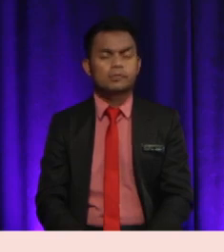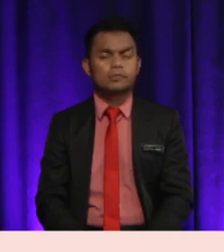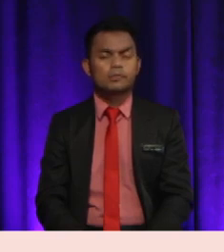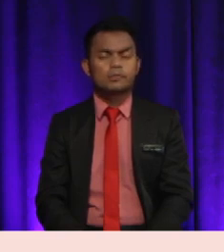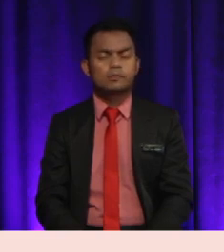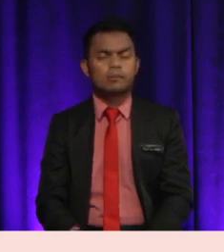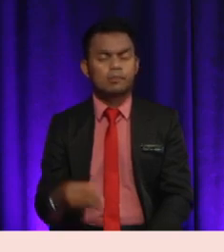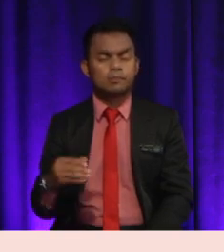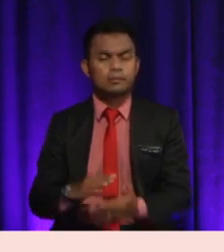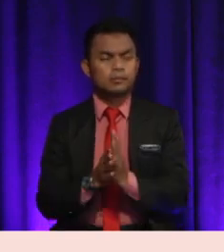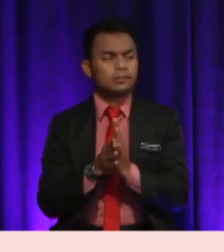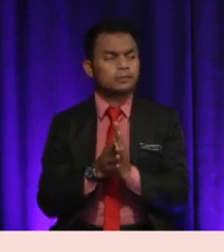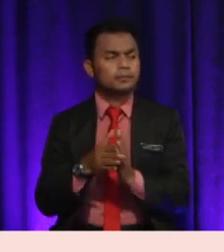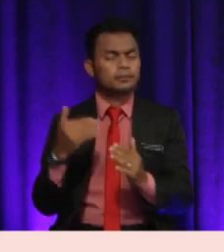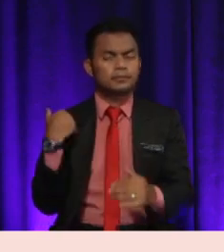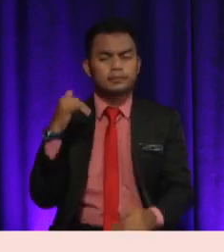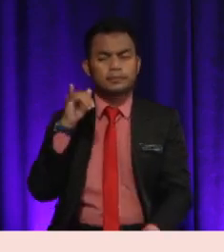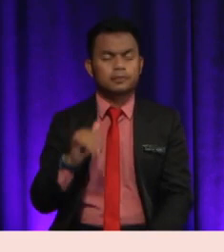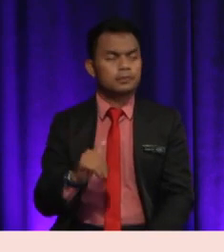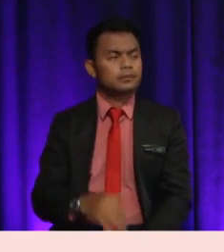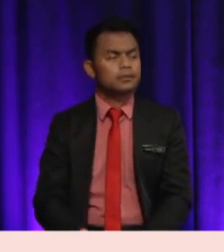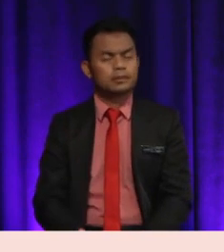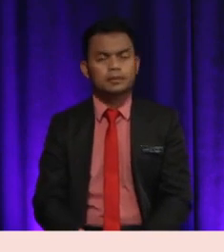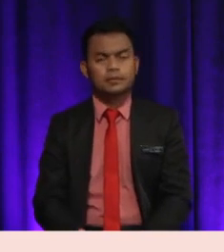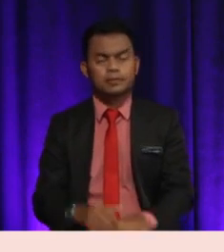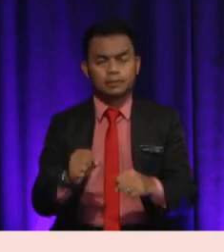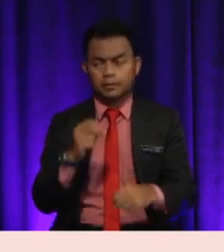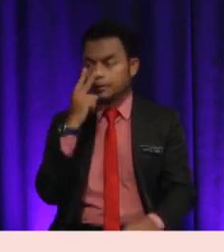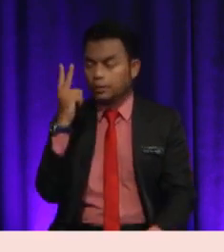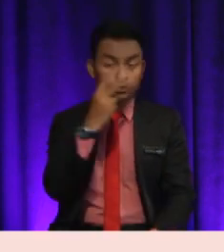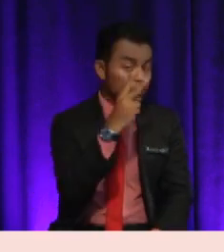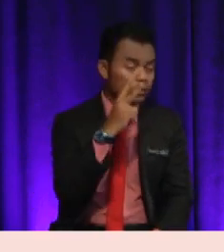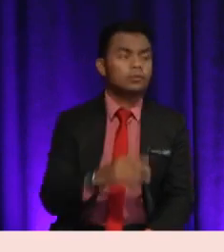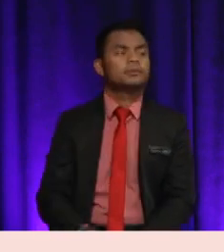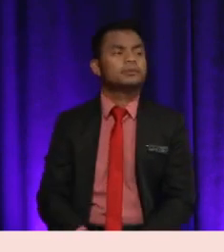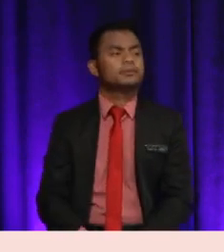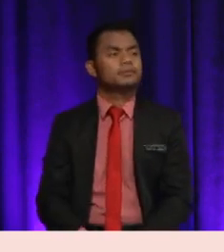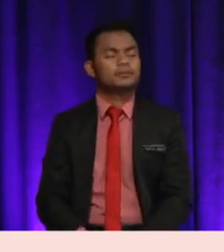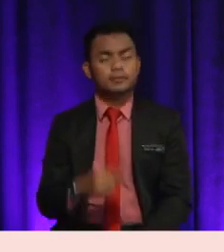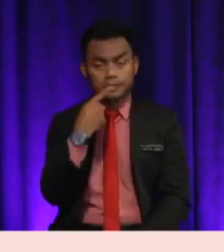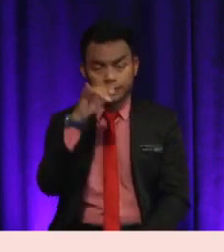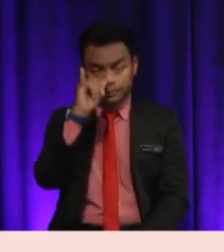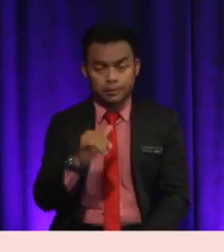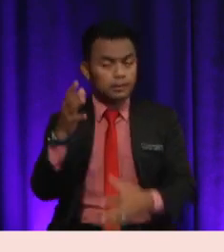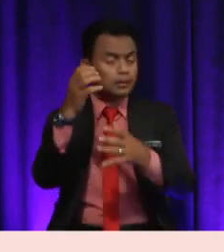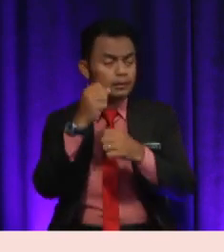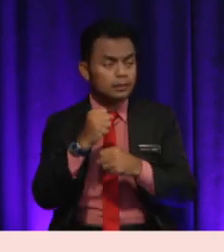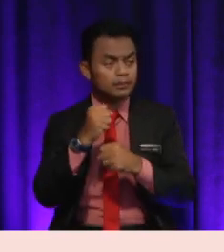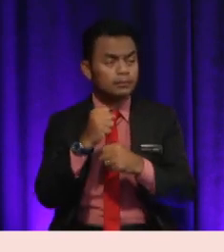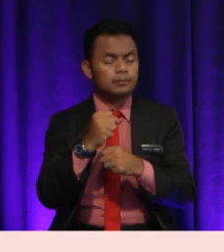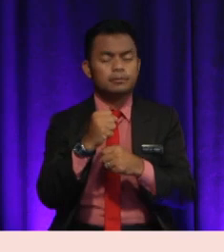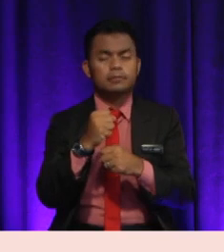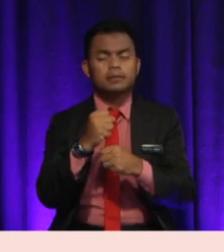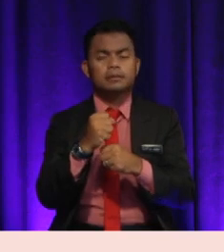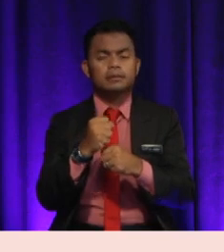screw slowly turning, then hitting the floor. He looked everywhere, but found nothing. Tour guides have reported seeing a ghostly workman with